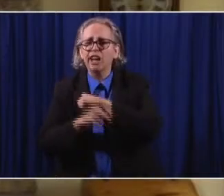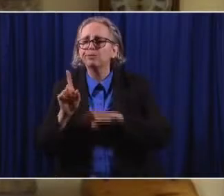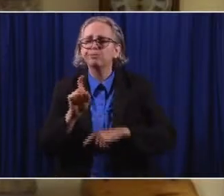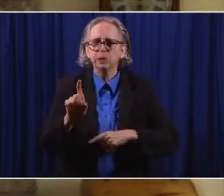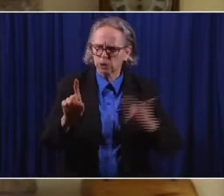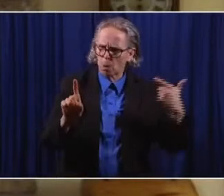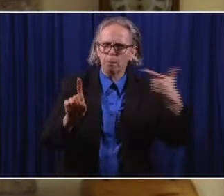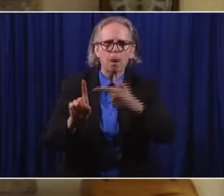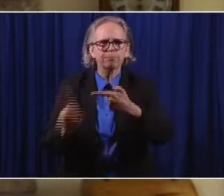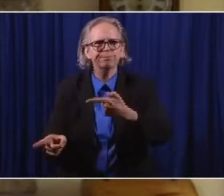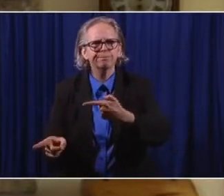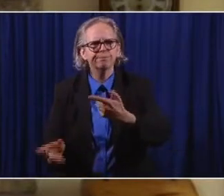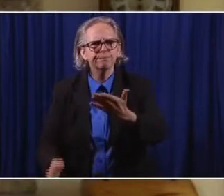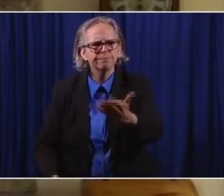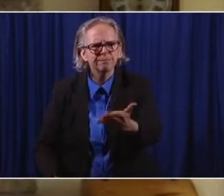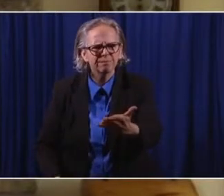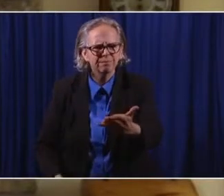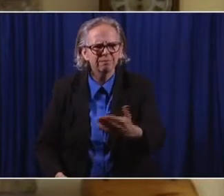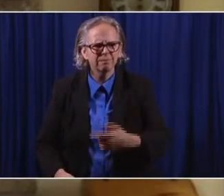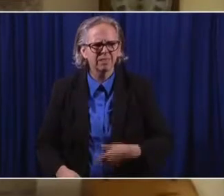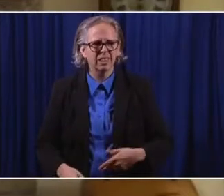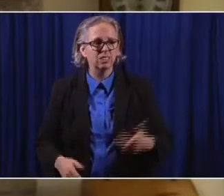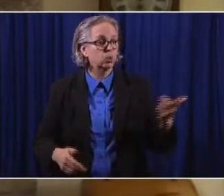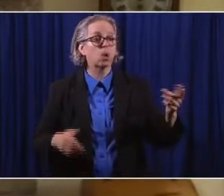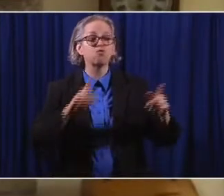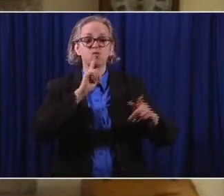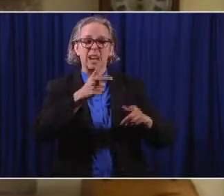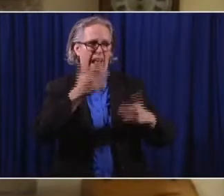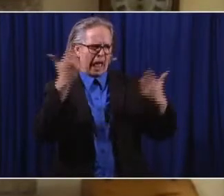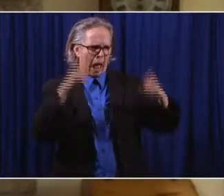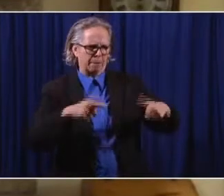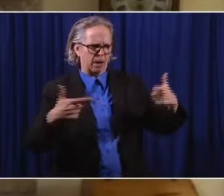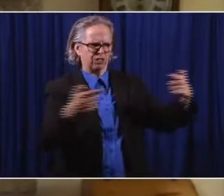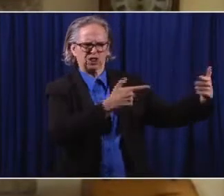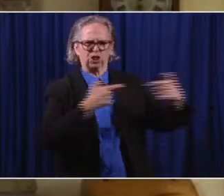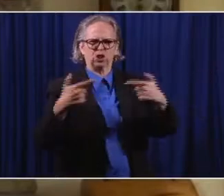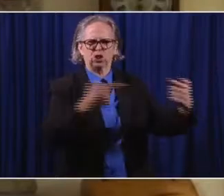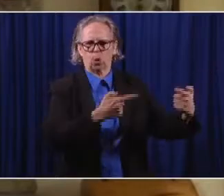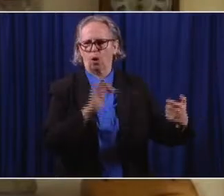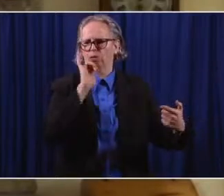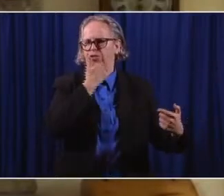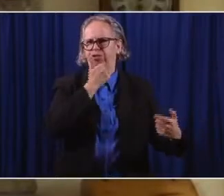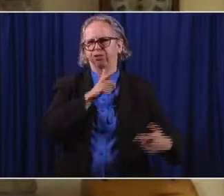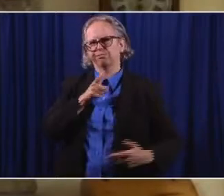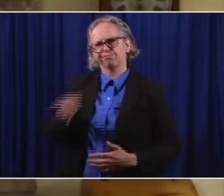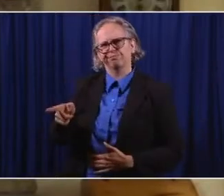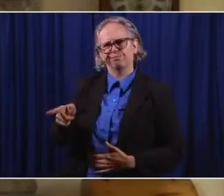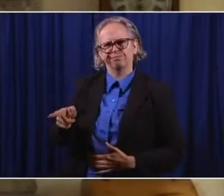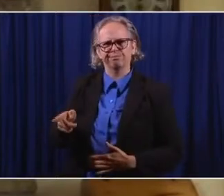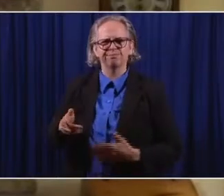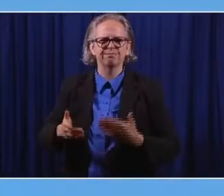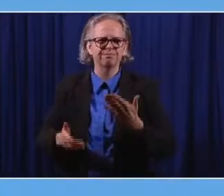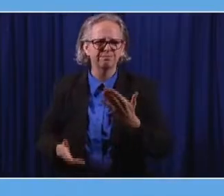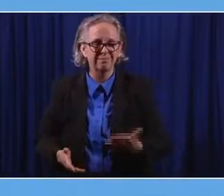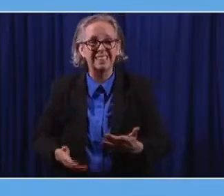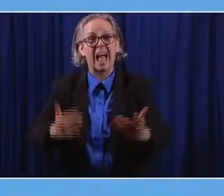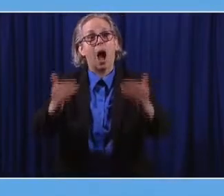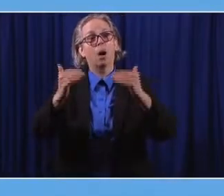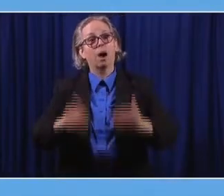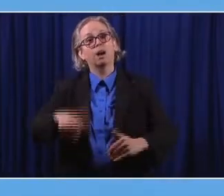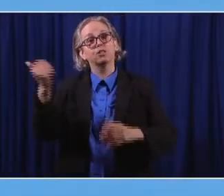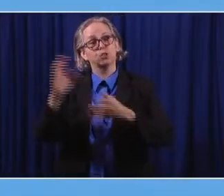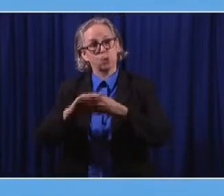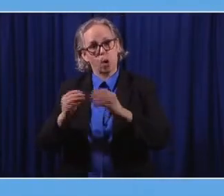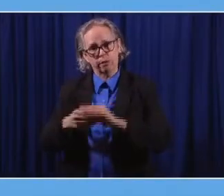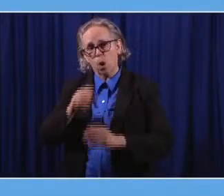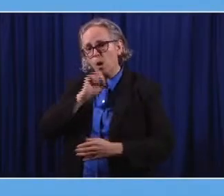drive-by shooting in the neighborhood in which he lived. Here's another headline. 23-year-old woman shot, killed in